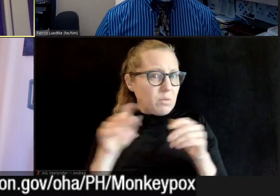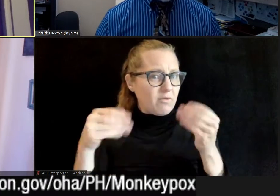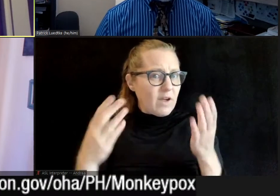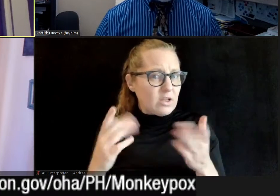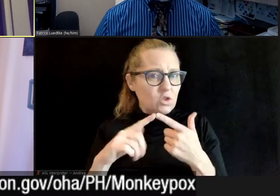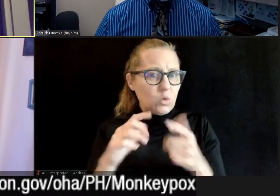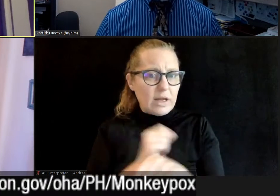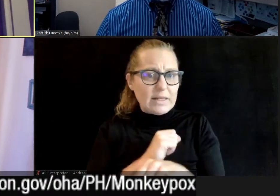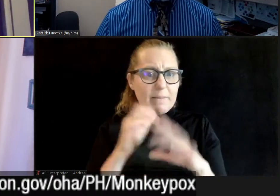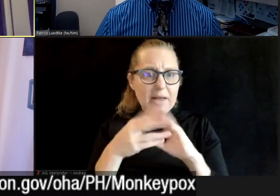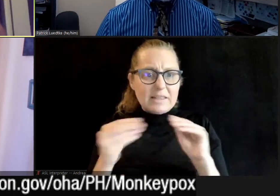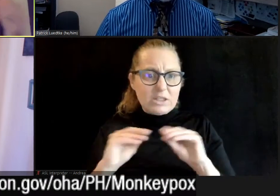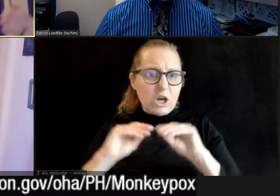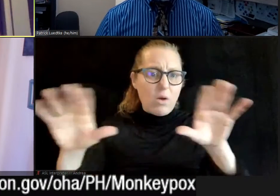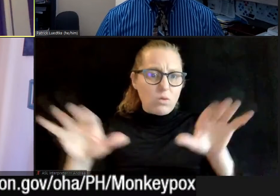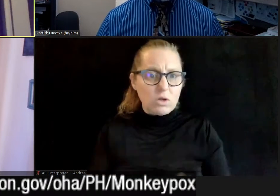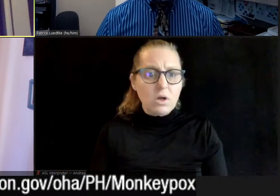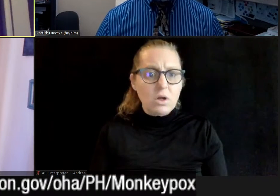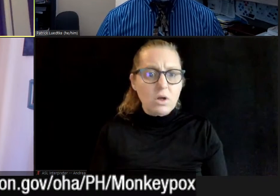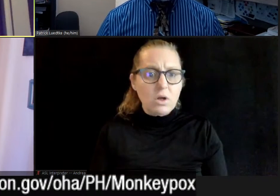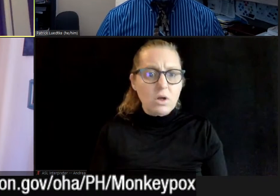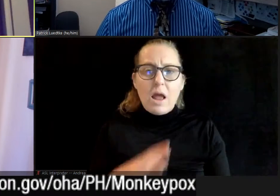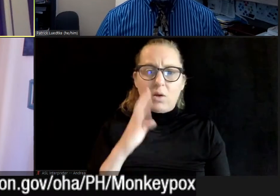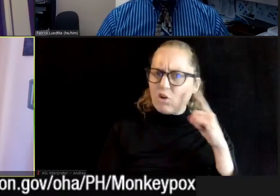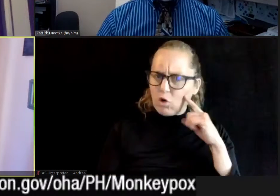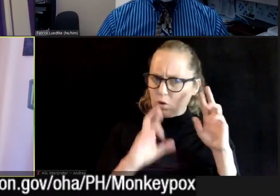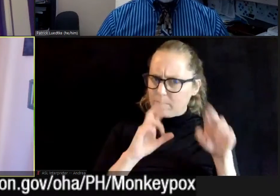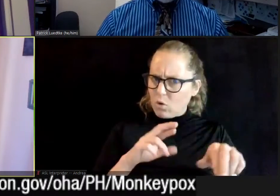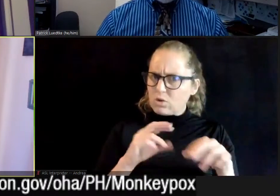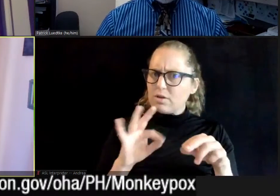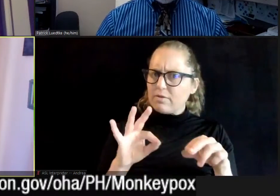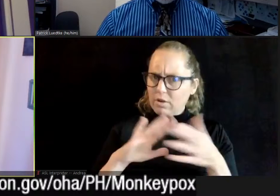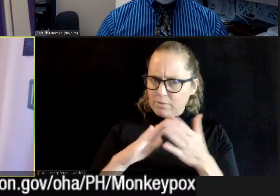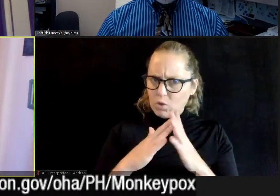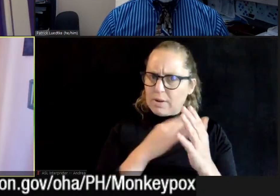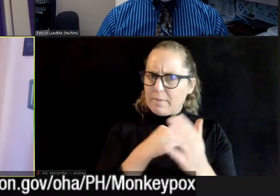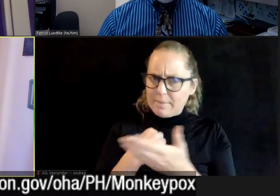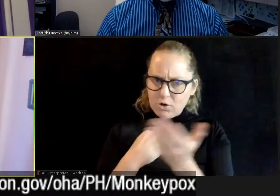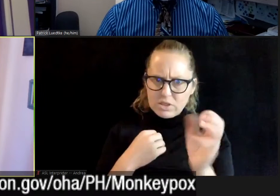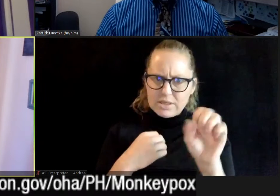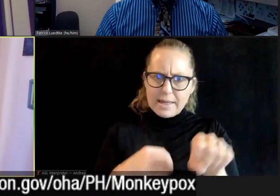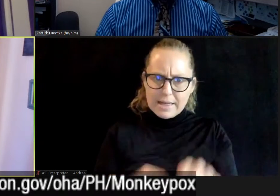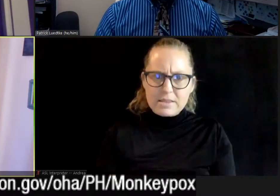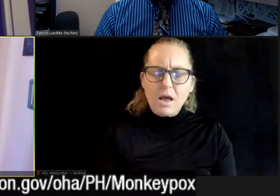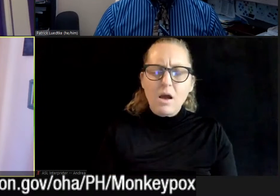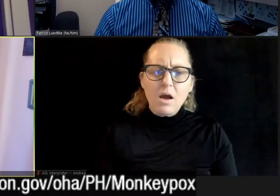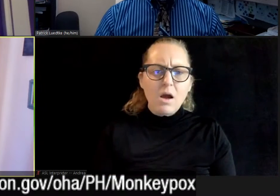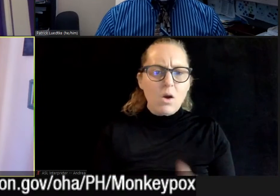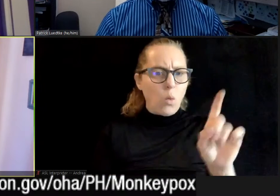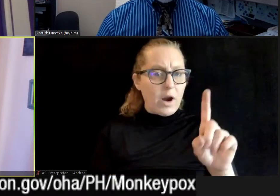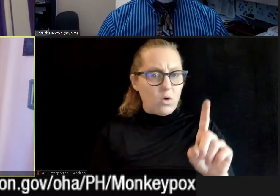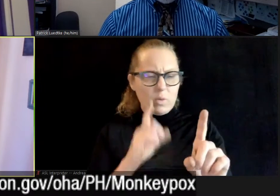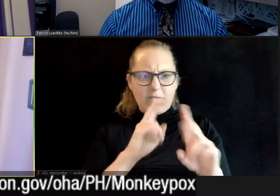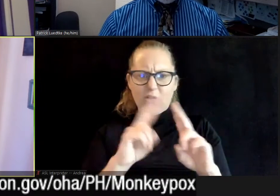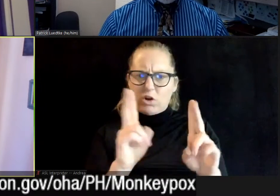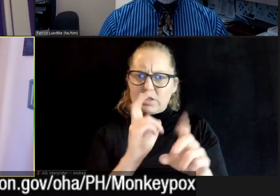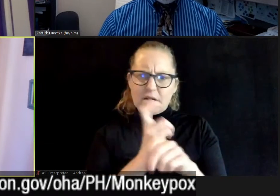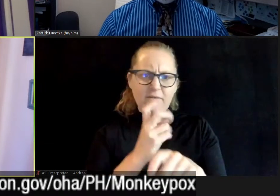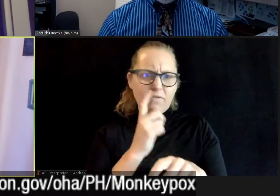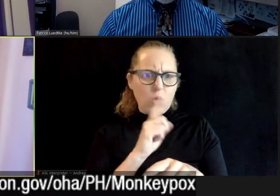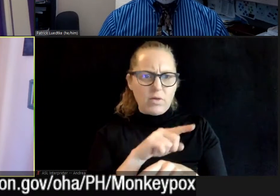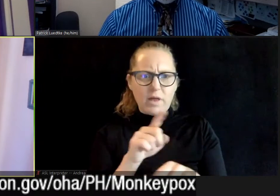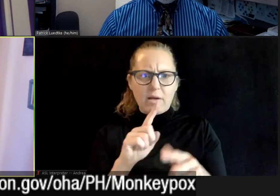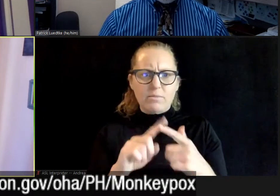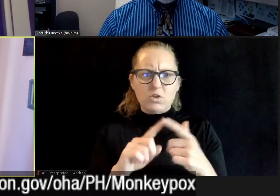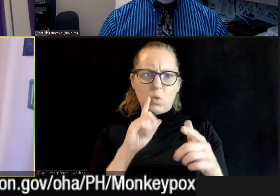out, and we'll continue to do that. Community members where it was very difficult for them